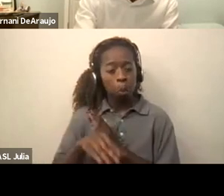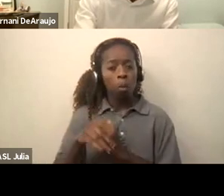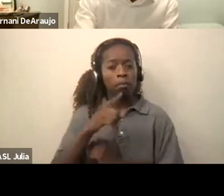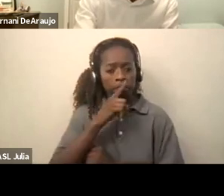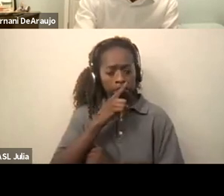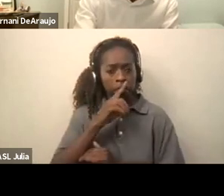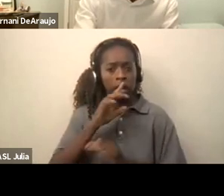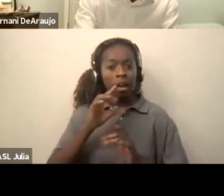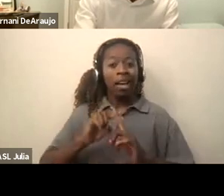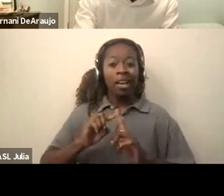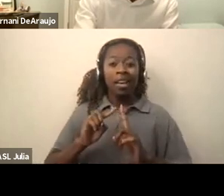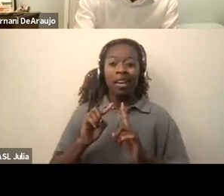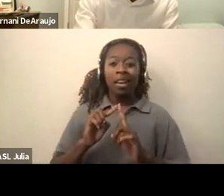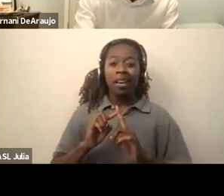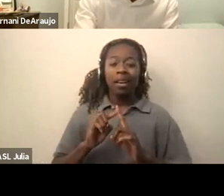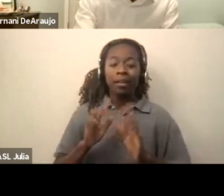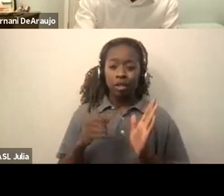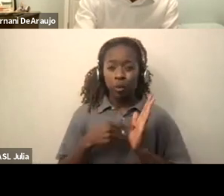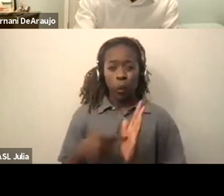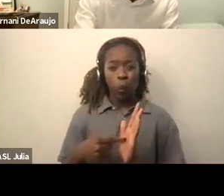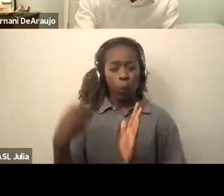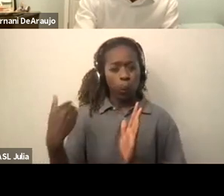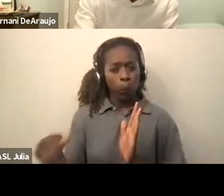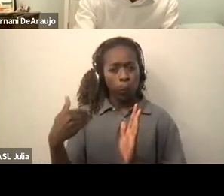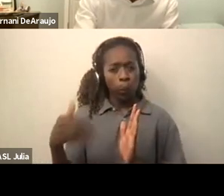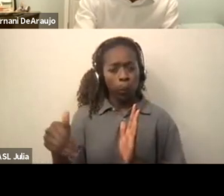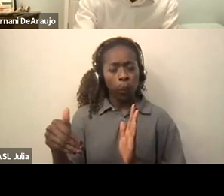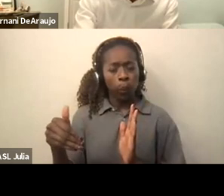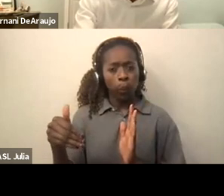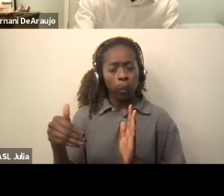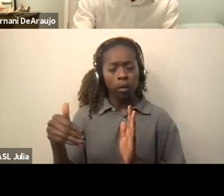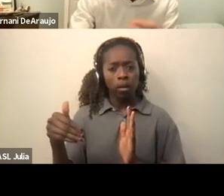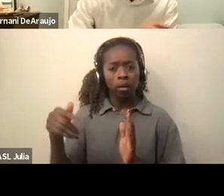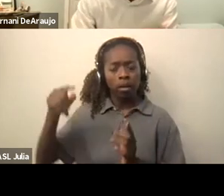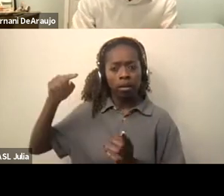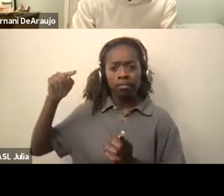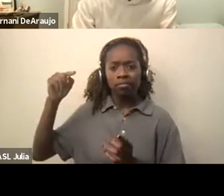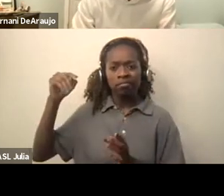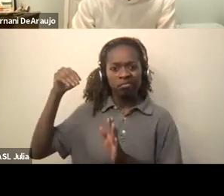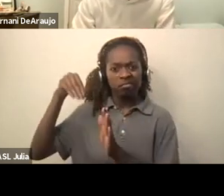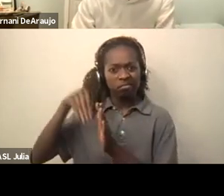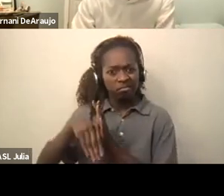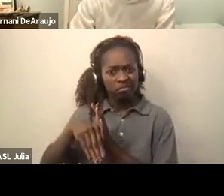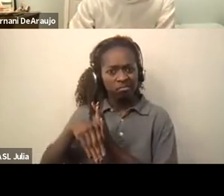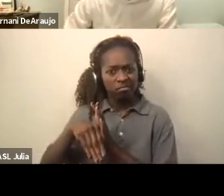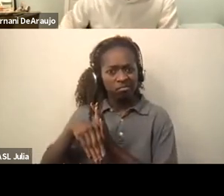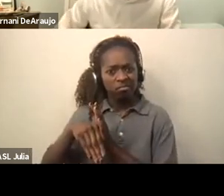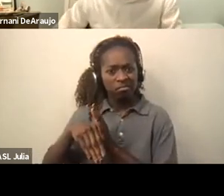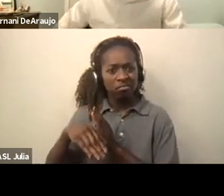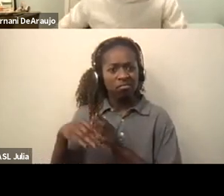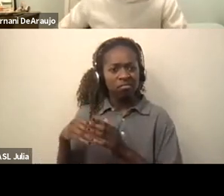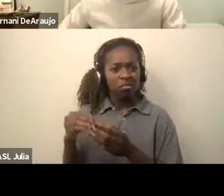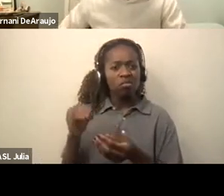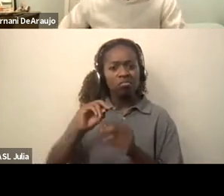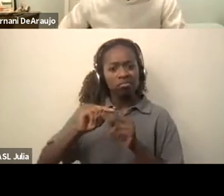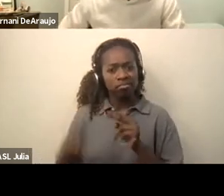marked decrease from a not particularly good place to begin with 30